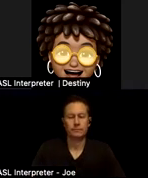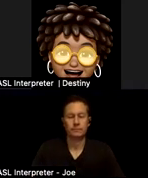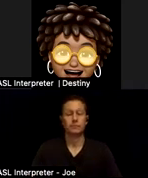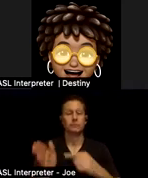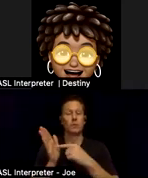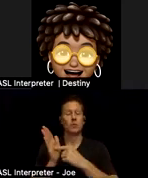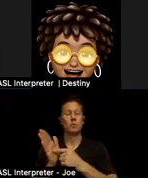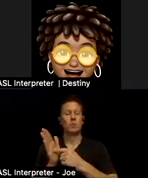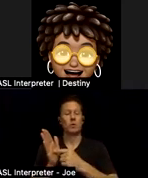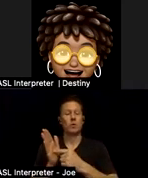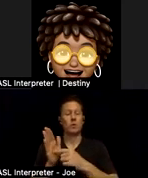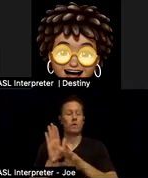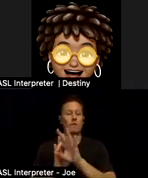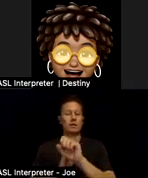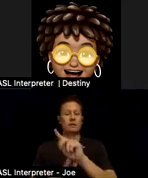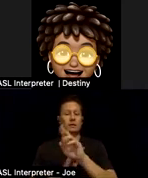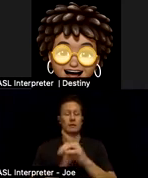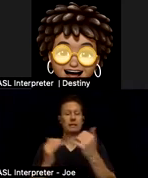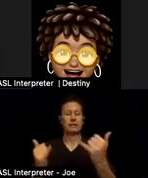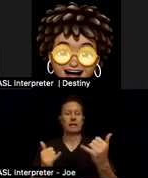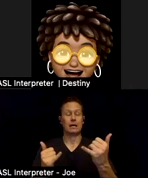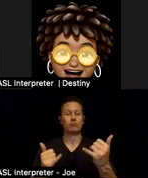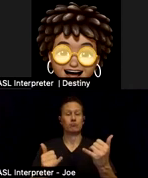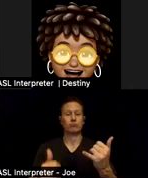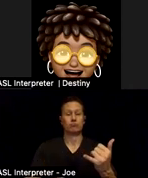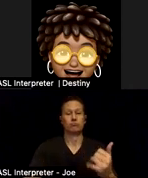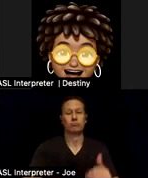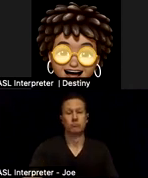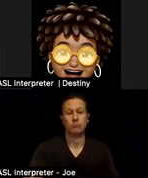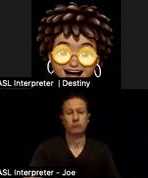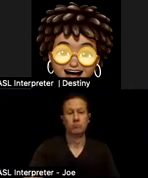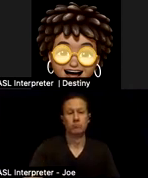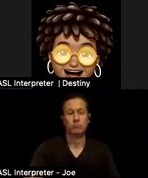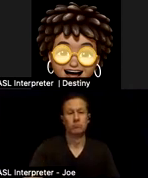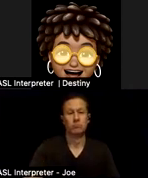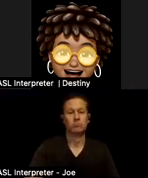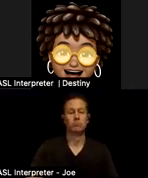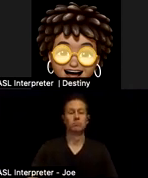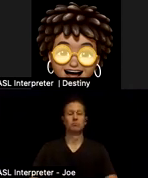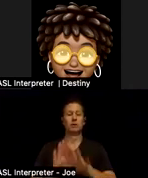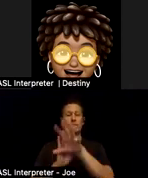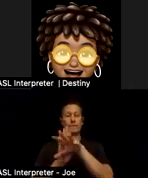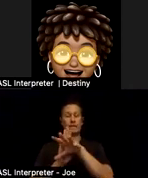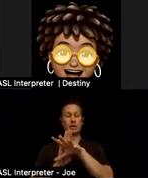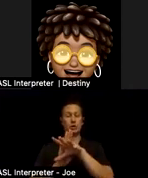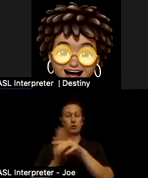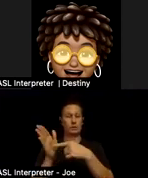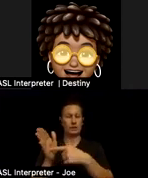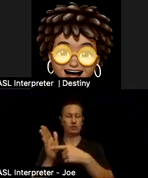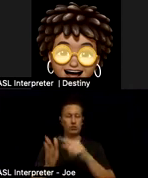the wall stud. We're going to cut next to a video demonstration. And in it, Trevyn's going to show us